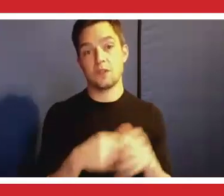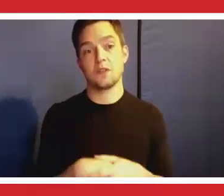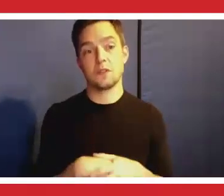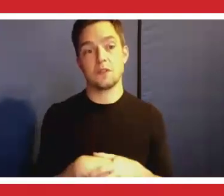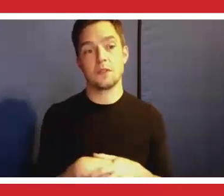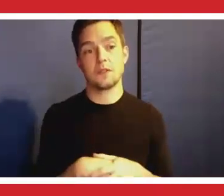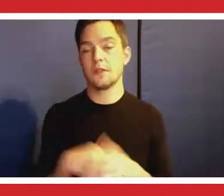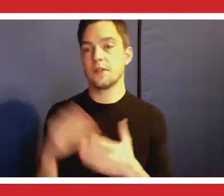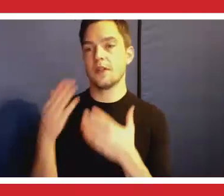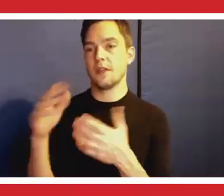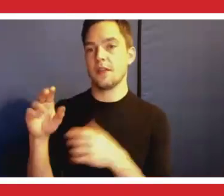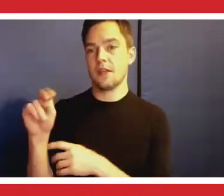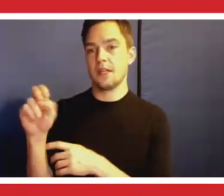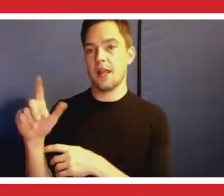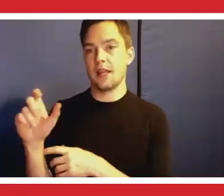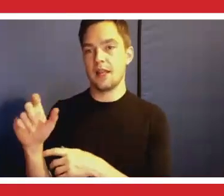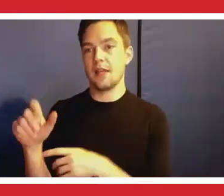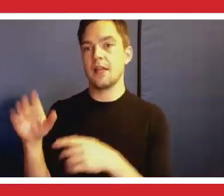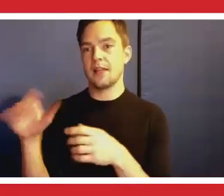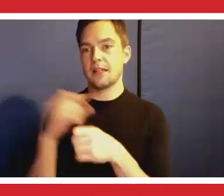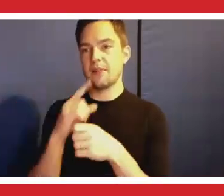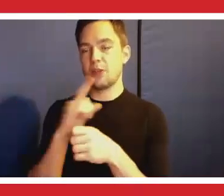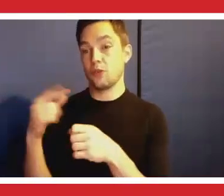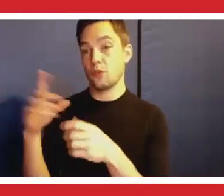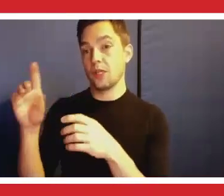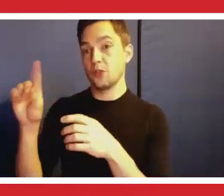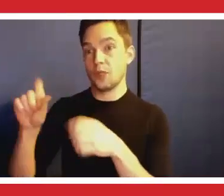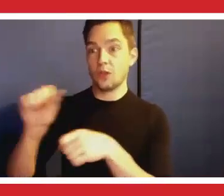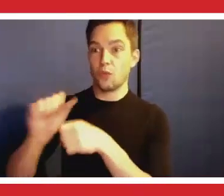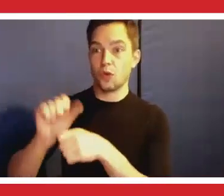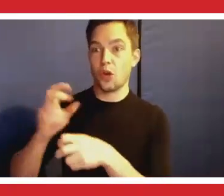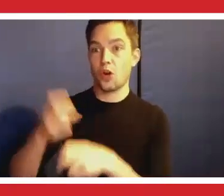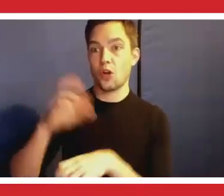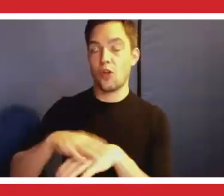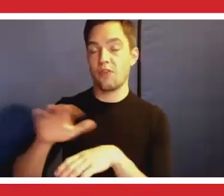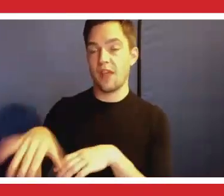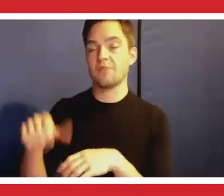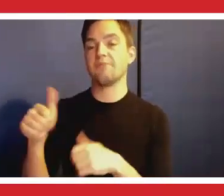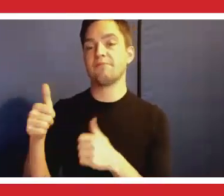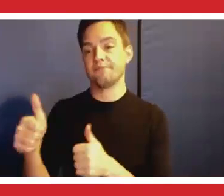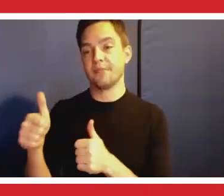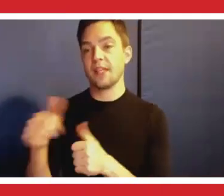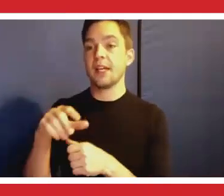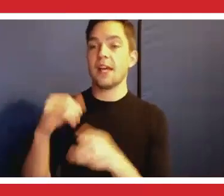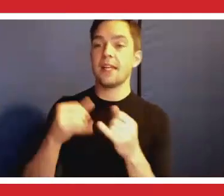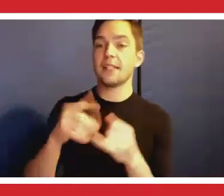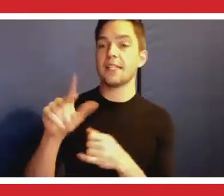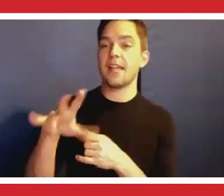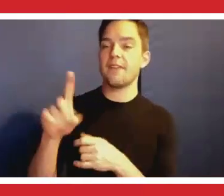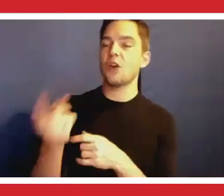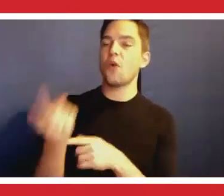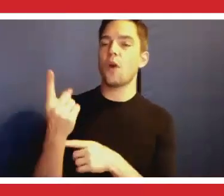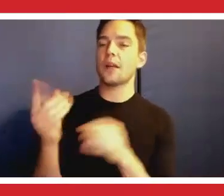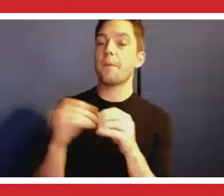Thank you, Nella. So that's ensuring that we need to work hard at that. Lastly, David, one more suggestion